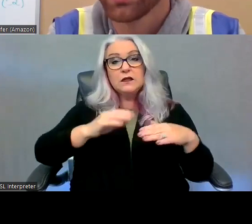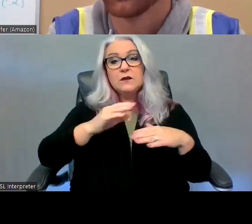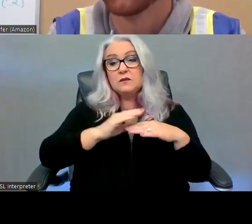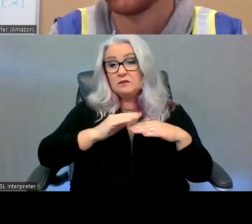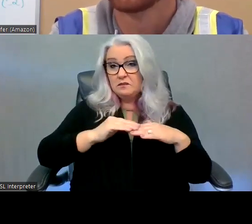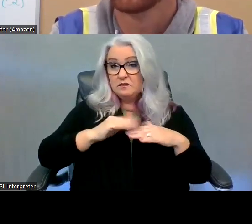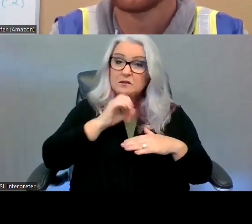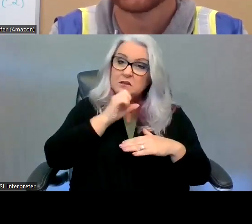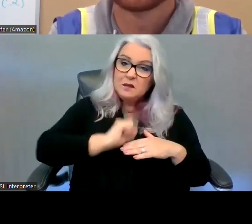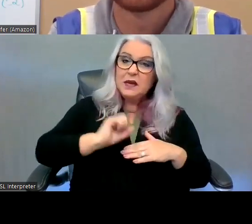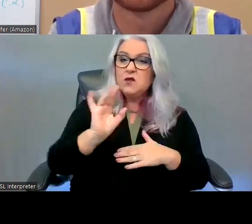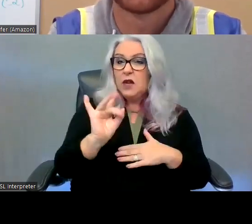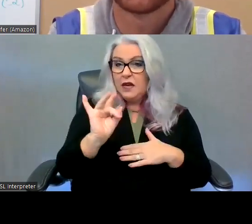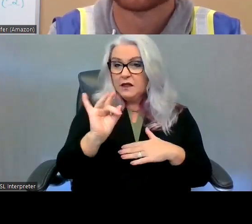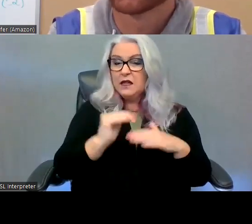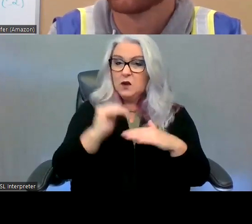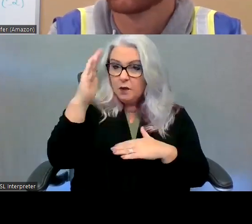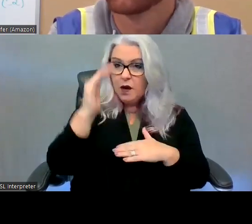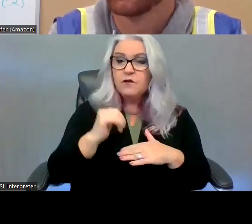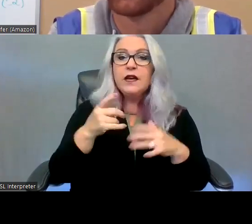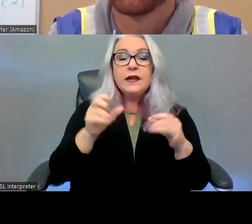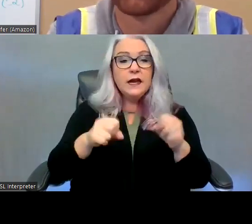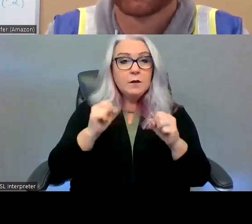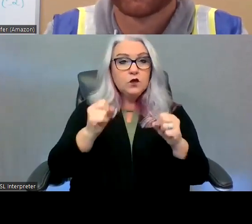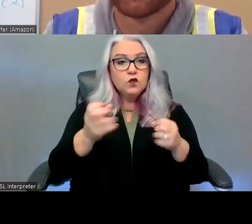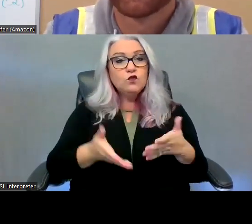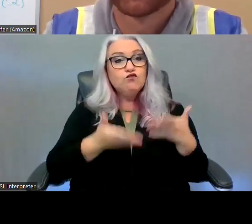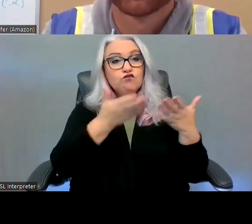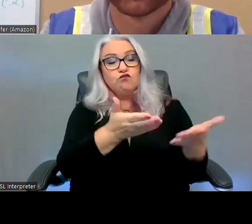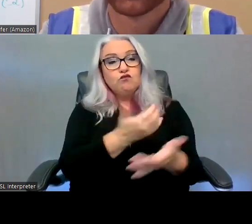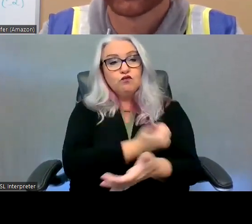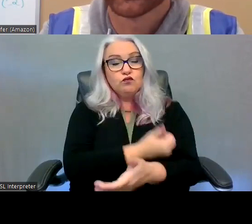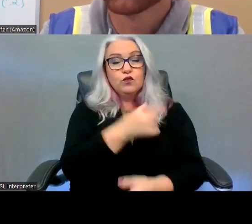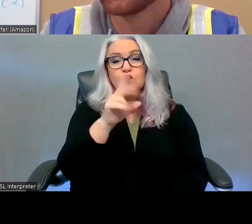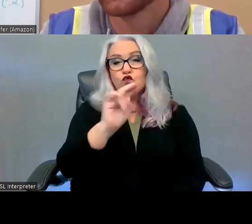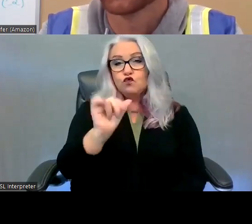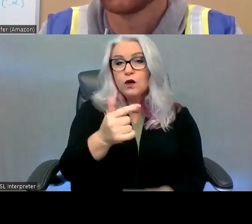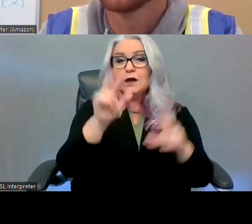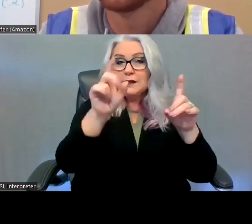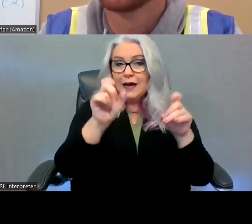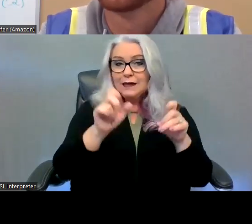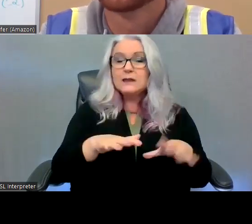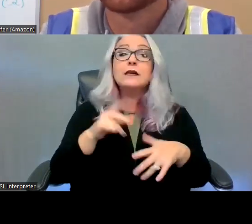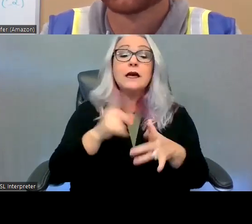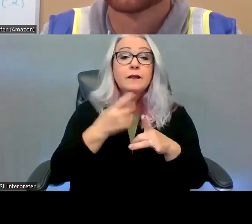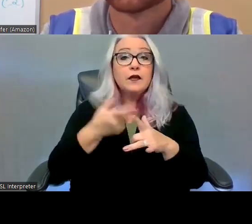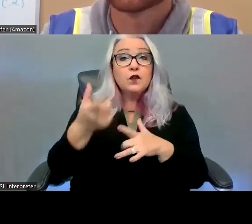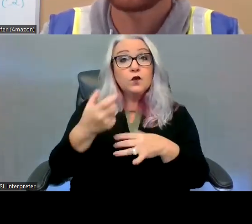older. And be willing to submit a drug test. So we'll click create an application.